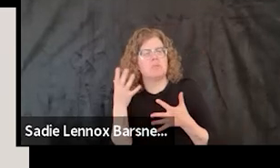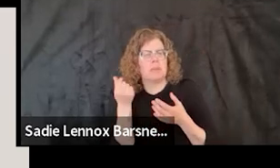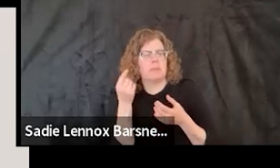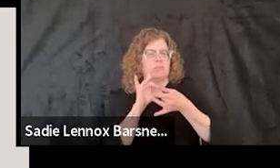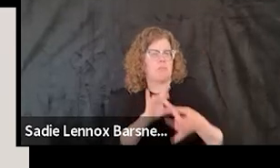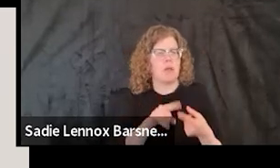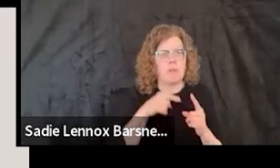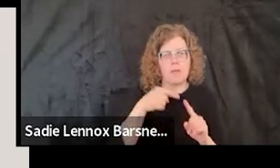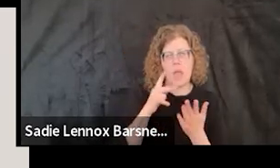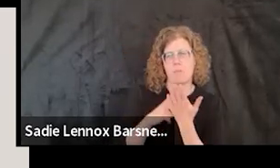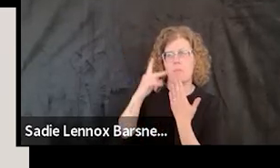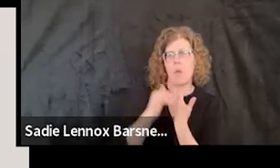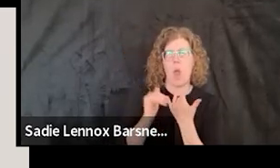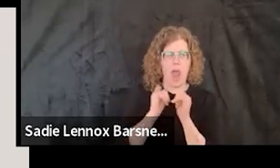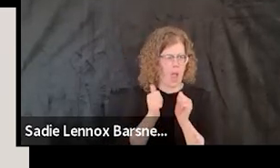grant.